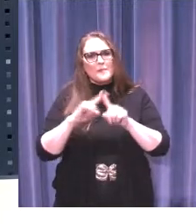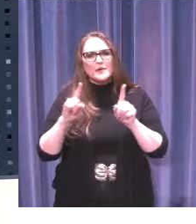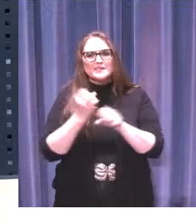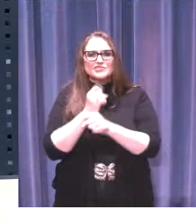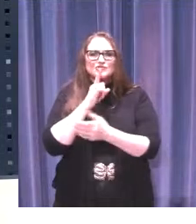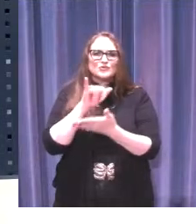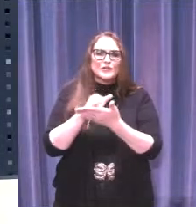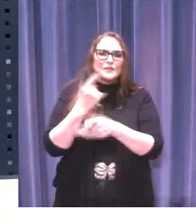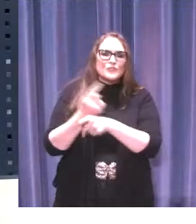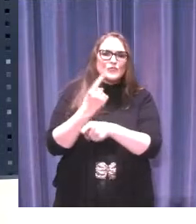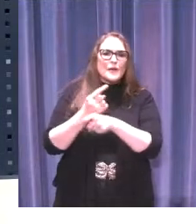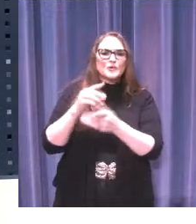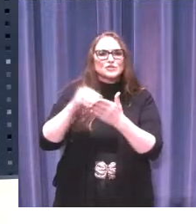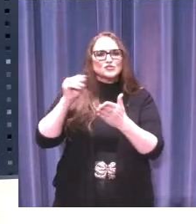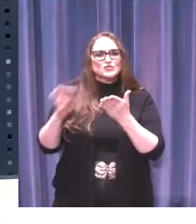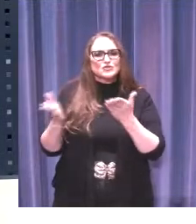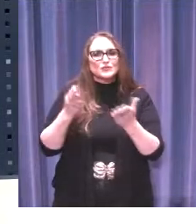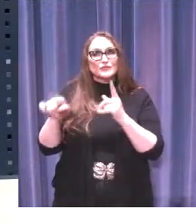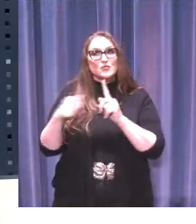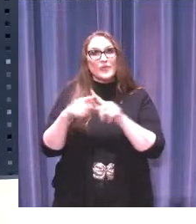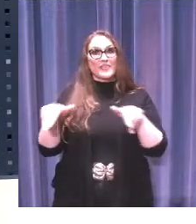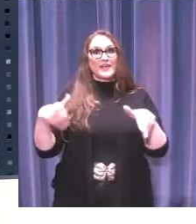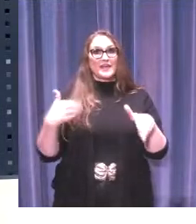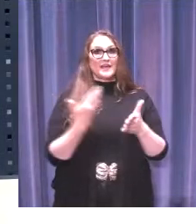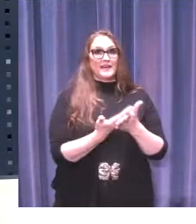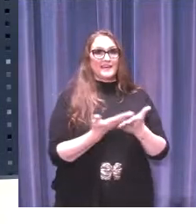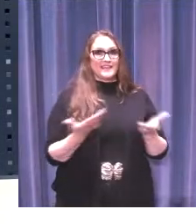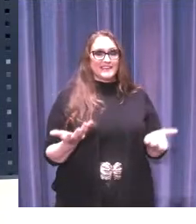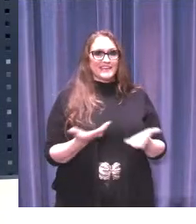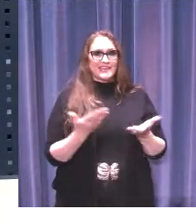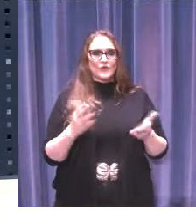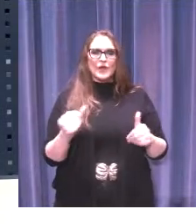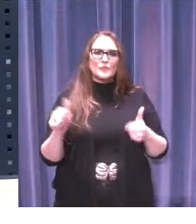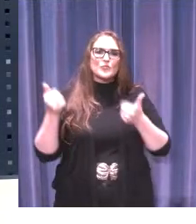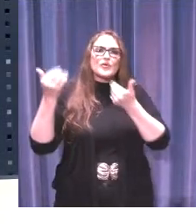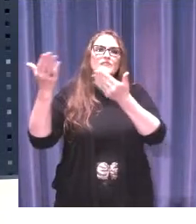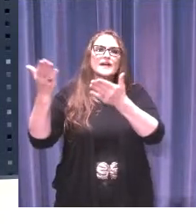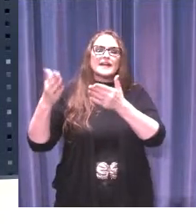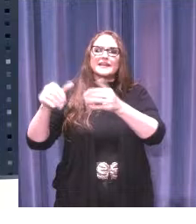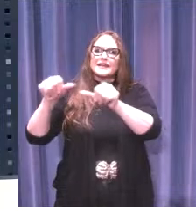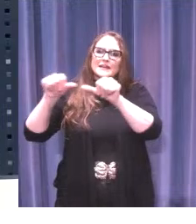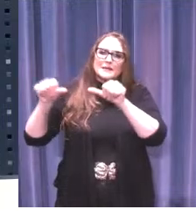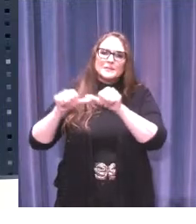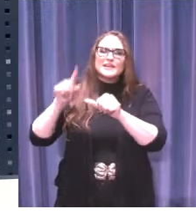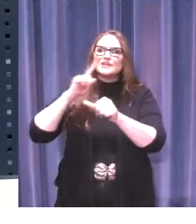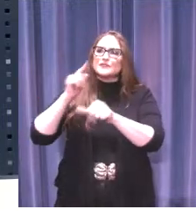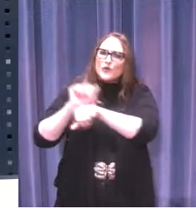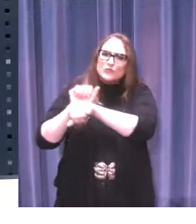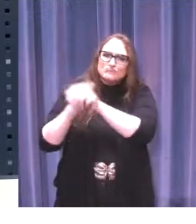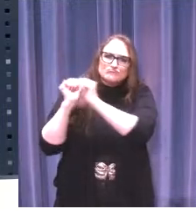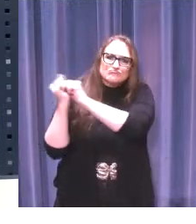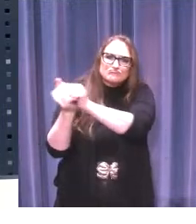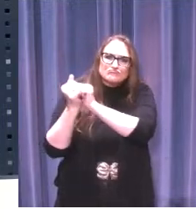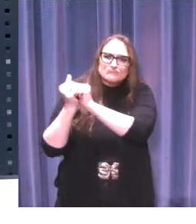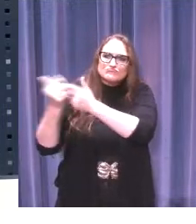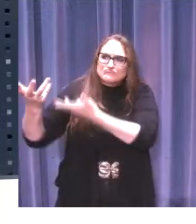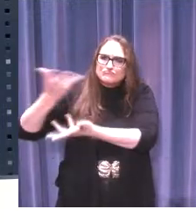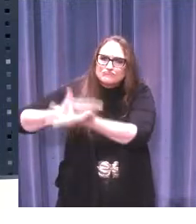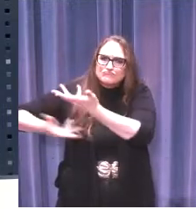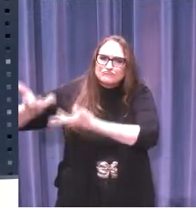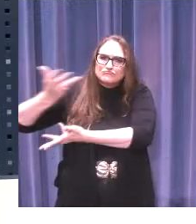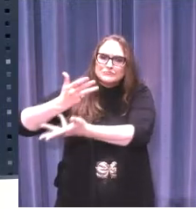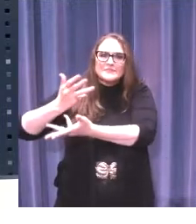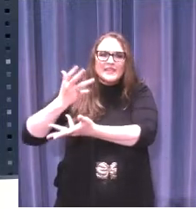ensuring proper student service once they're here and providing space for collaboration and gathering, I think